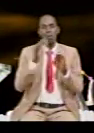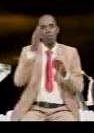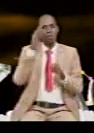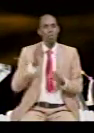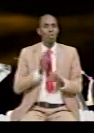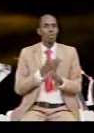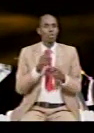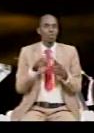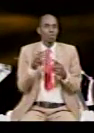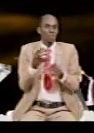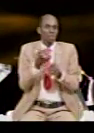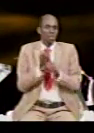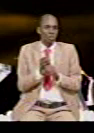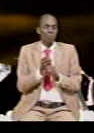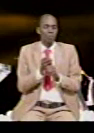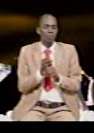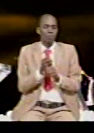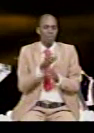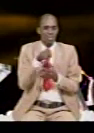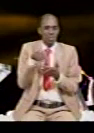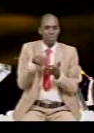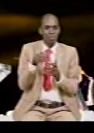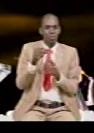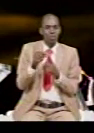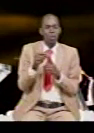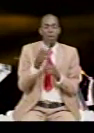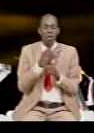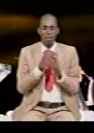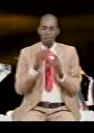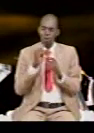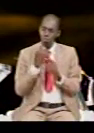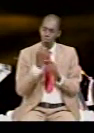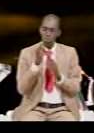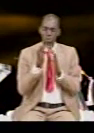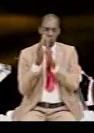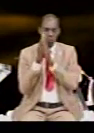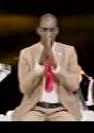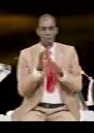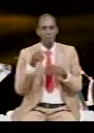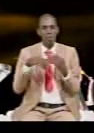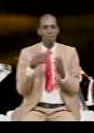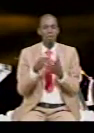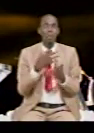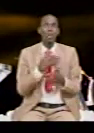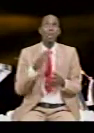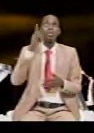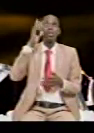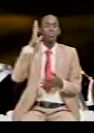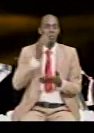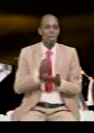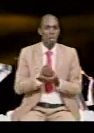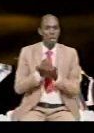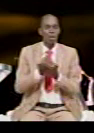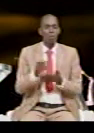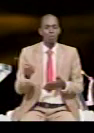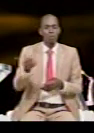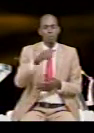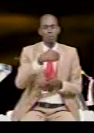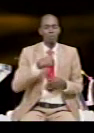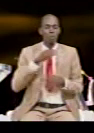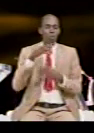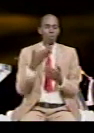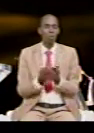this message, very, very important, and take it to God in prayer, and he will help every one of us in Jesus' name.